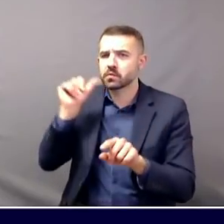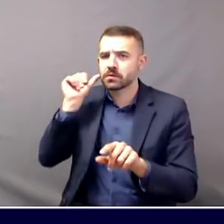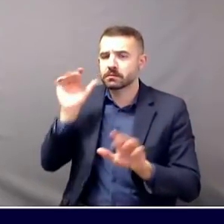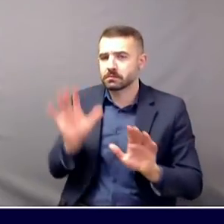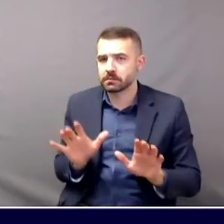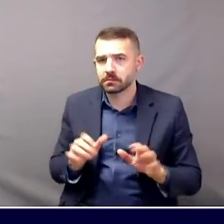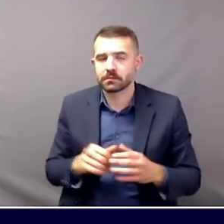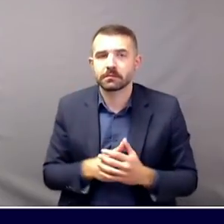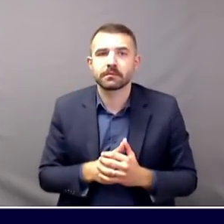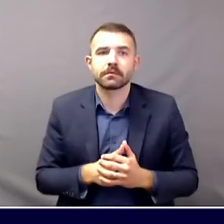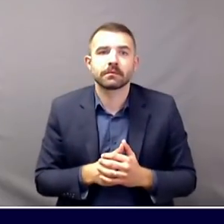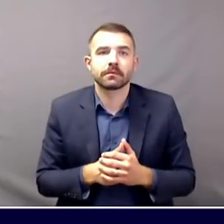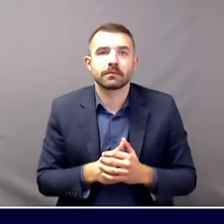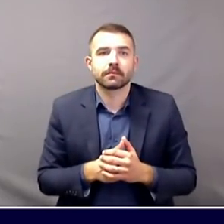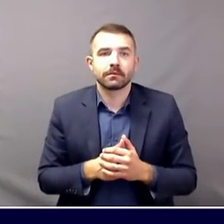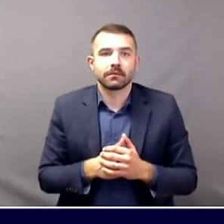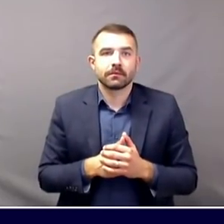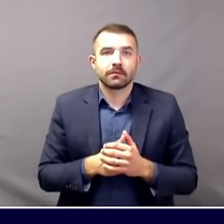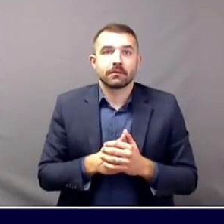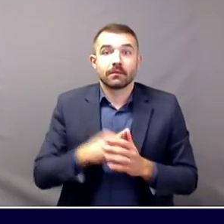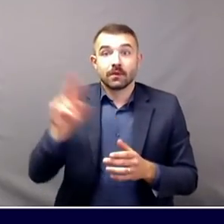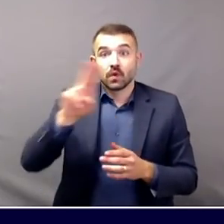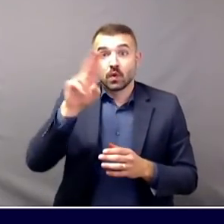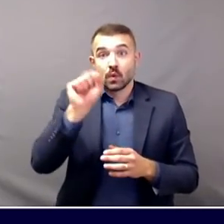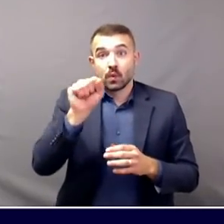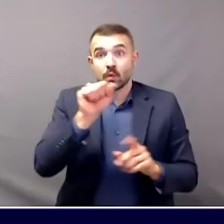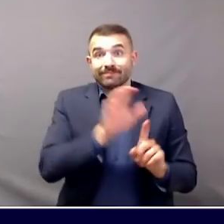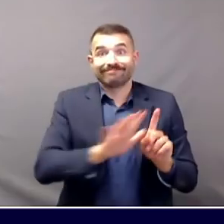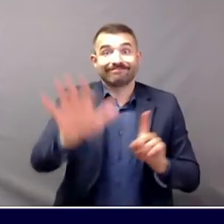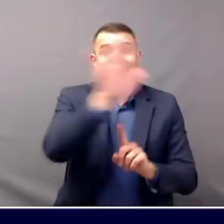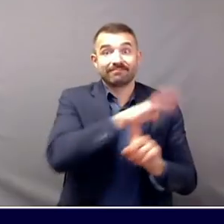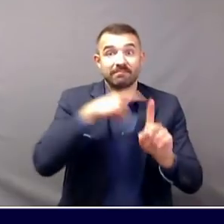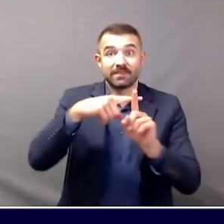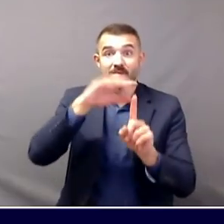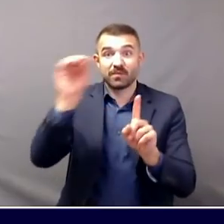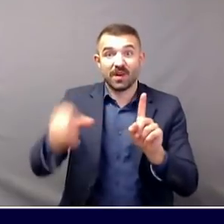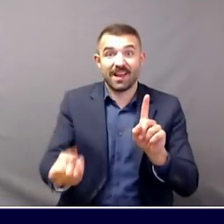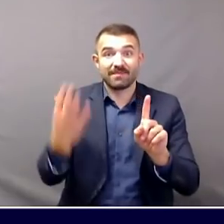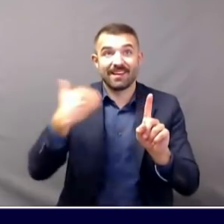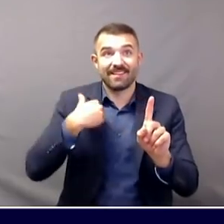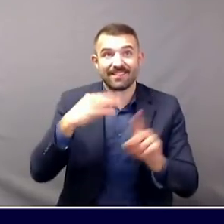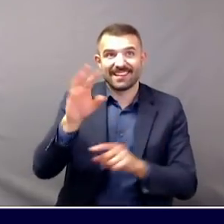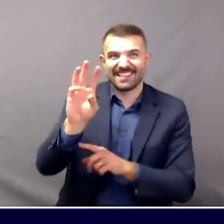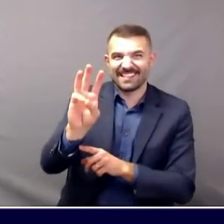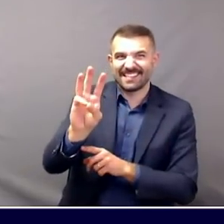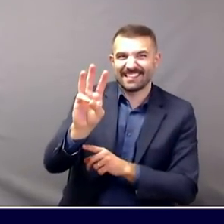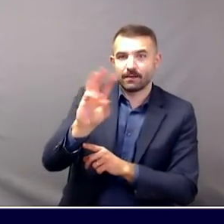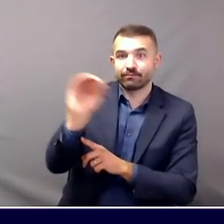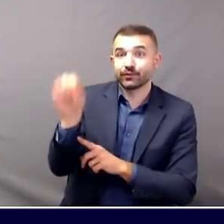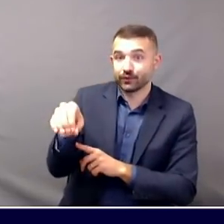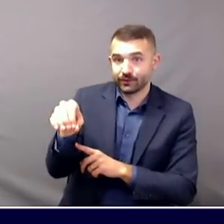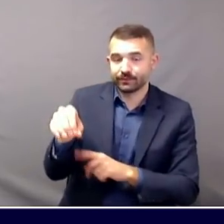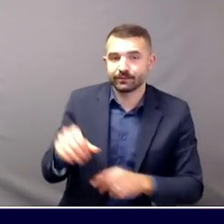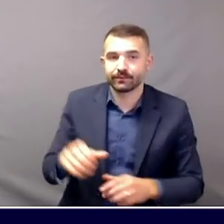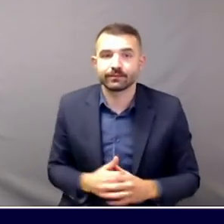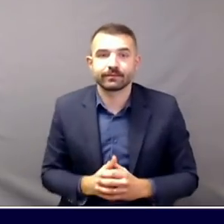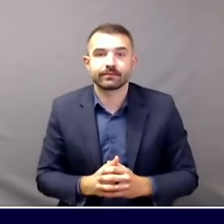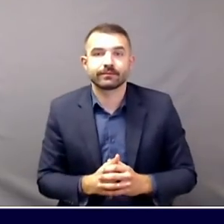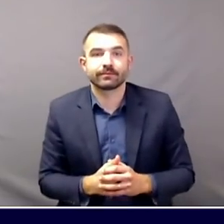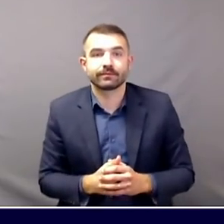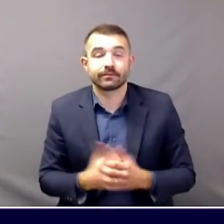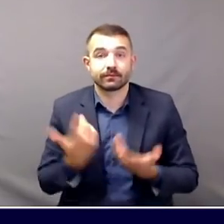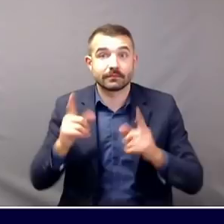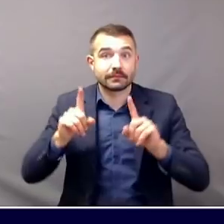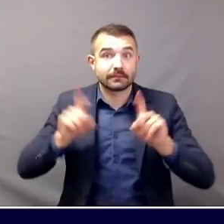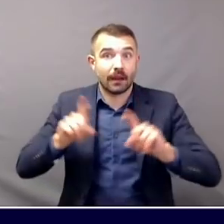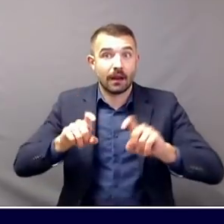in perspective, the national average for positivity rate stands at about 6%. In terms of testing volume, our